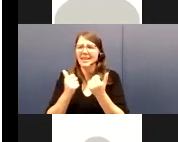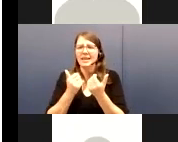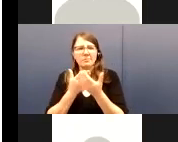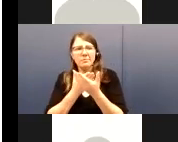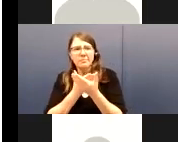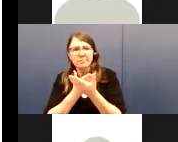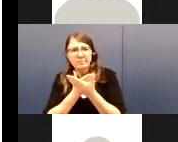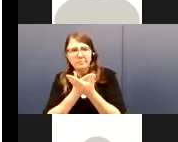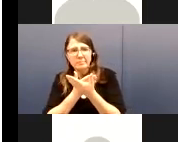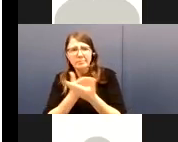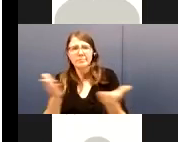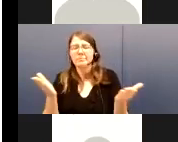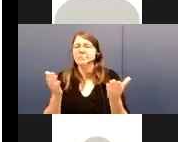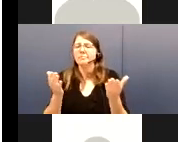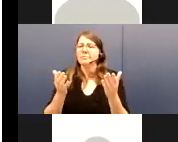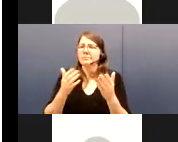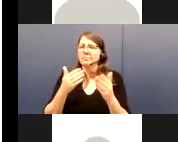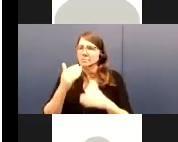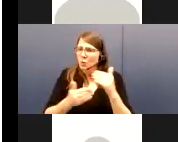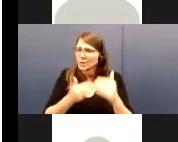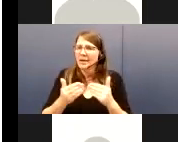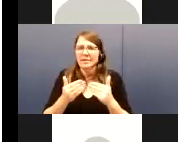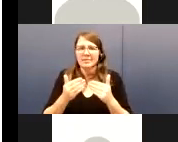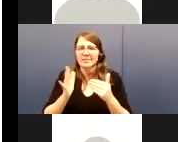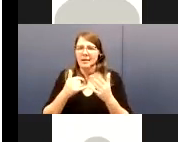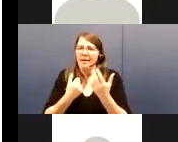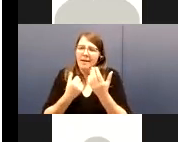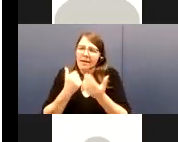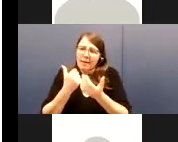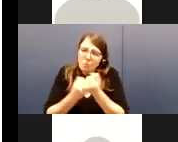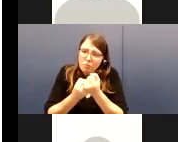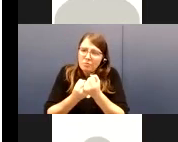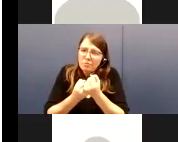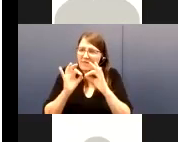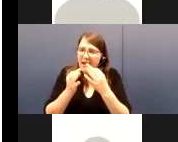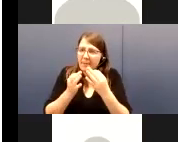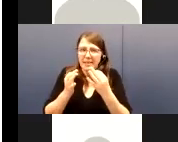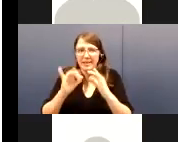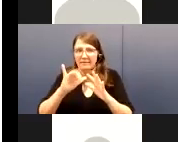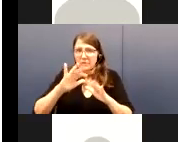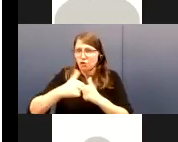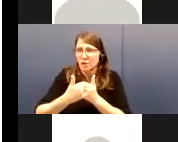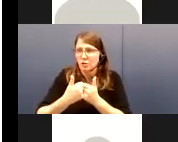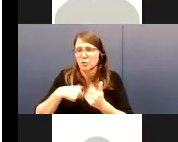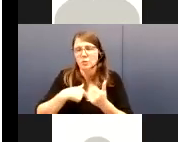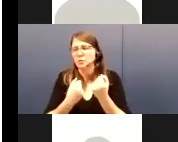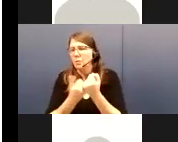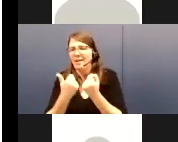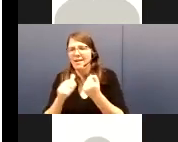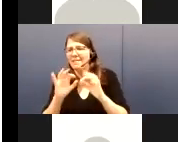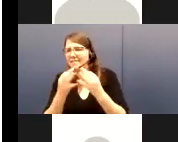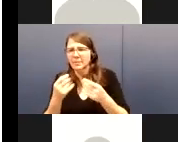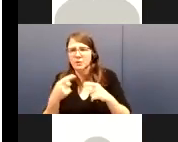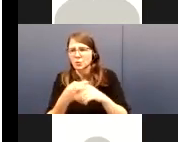through some challenging times, and to support any kind of family dispute resolution, right? So whatever works for that